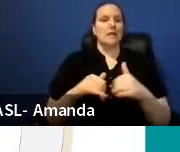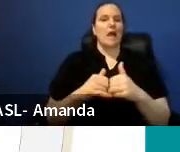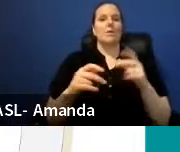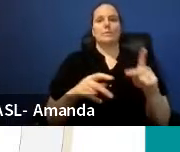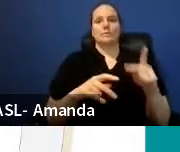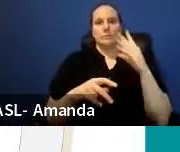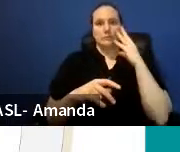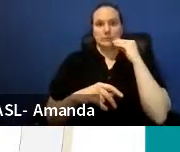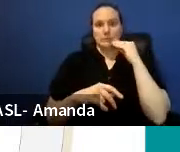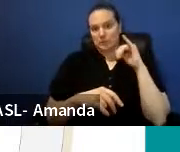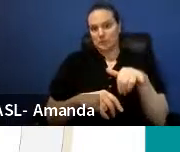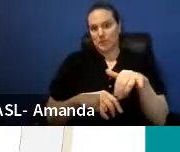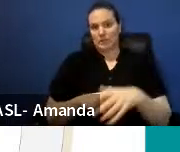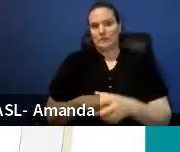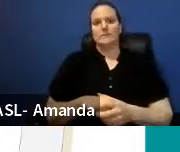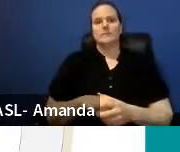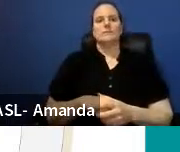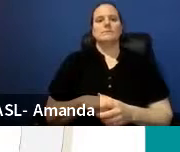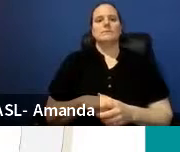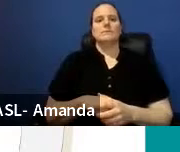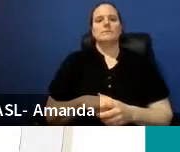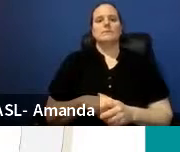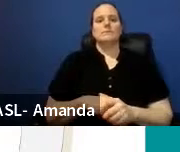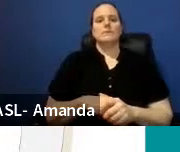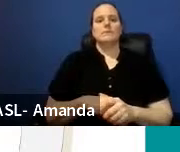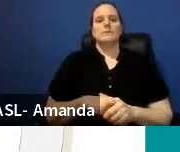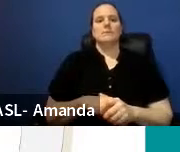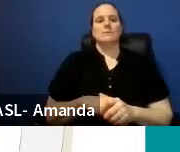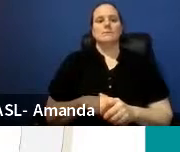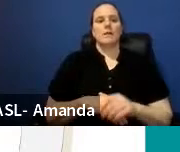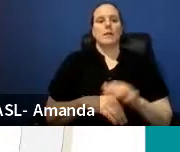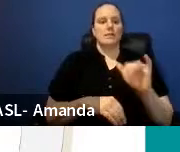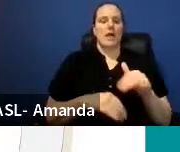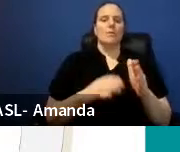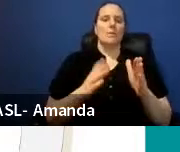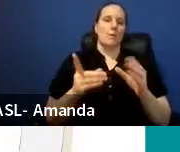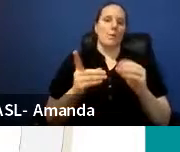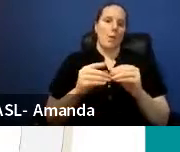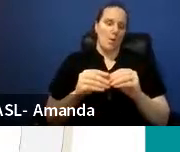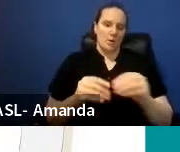experience it. And that will be so one more